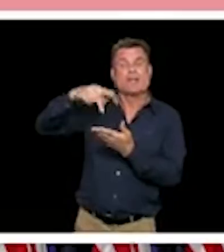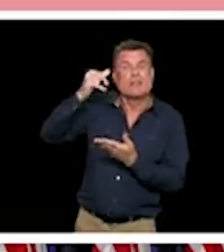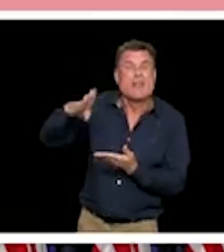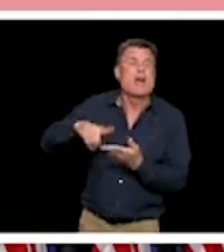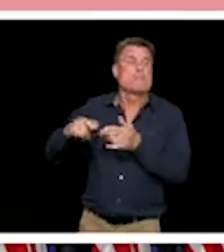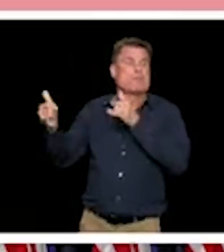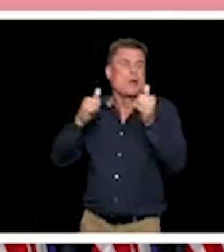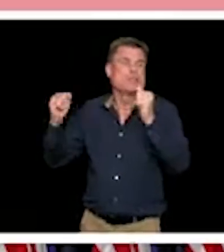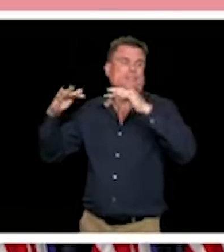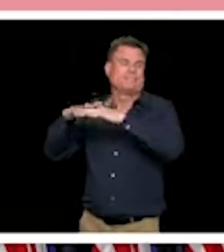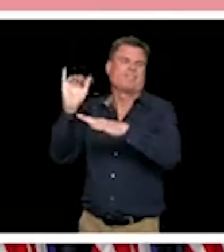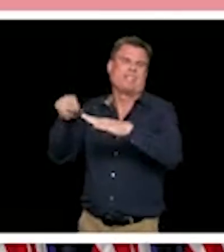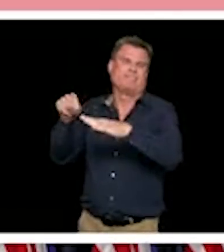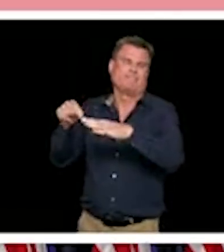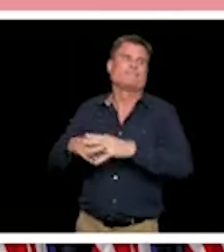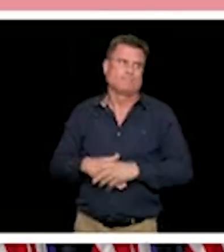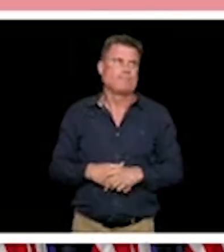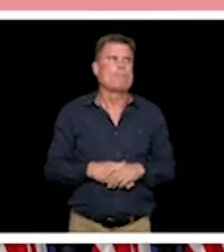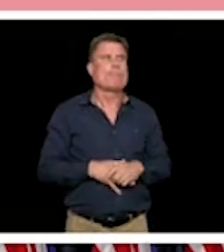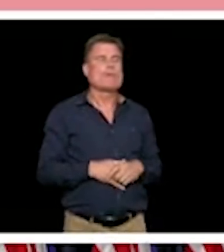issue in the last few weeks.